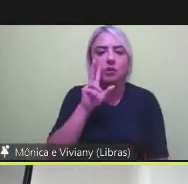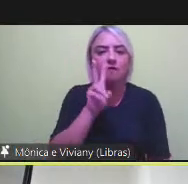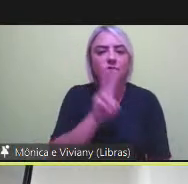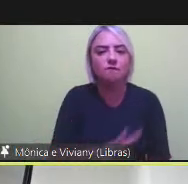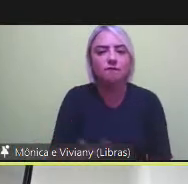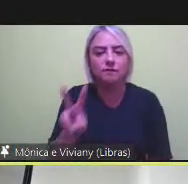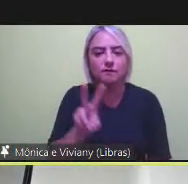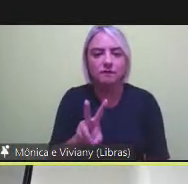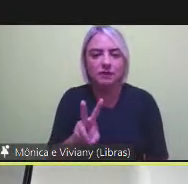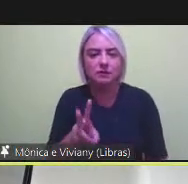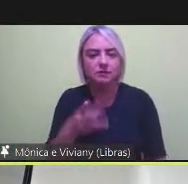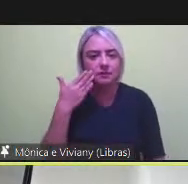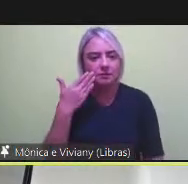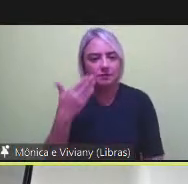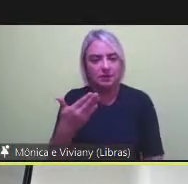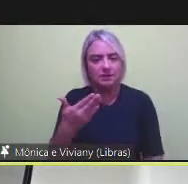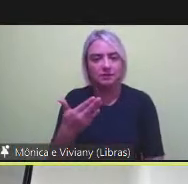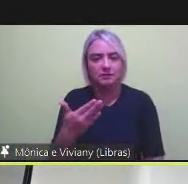believe